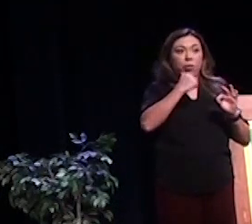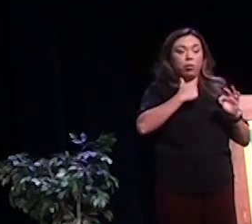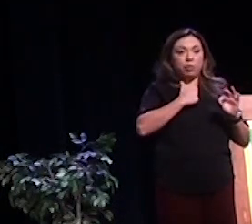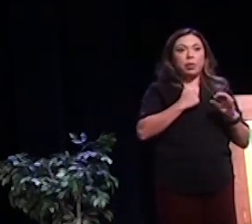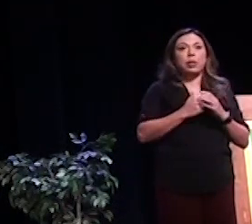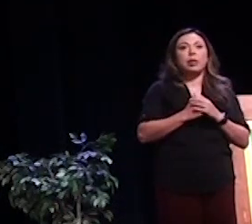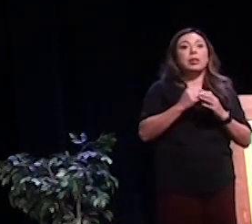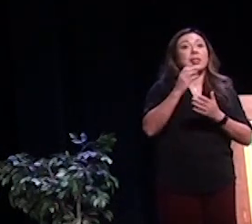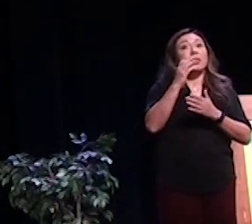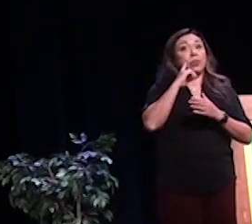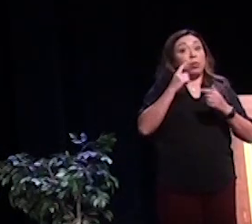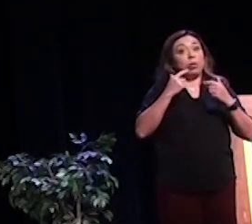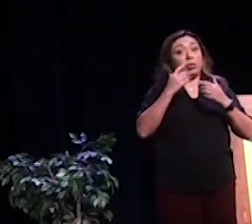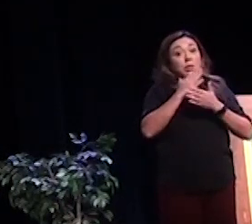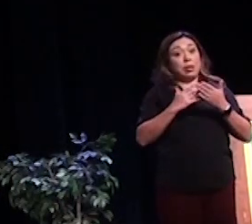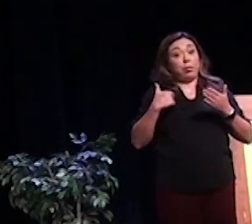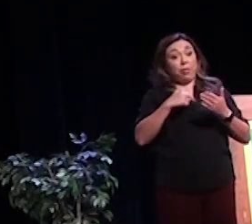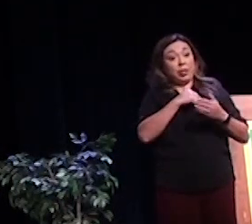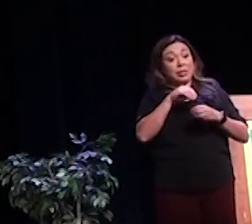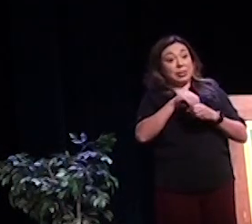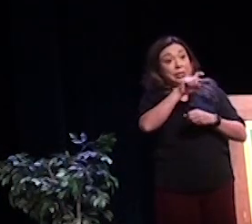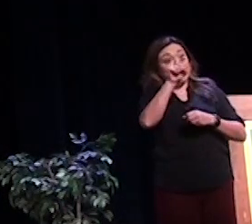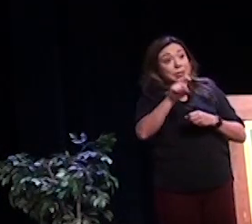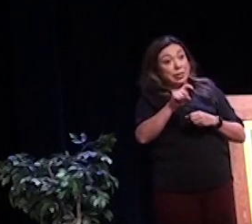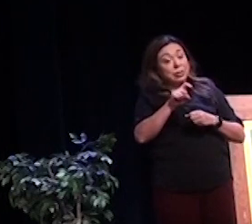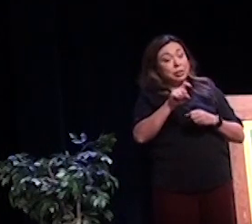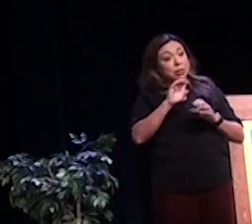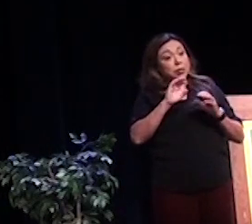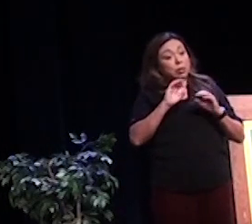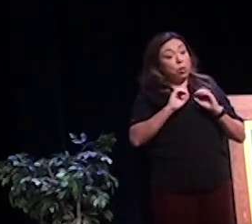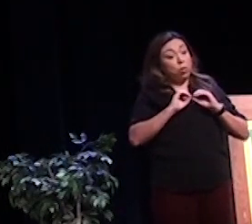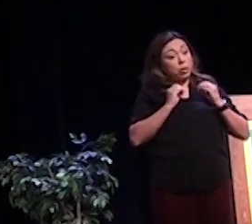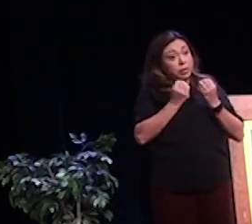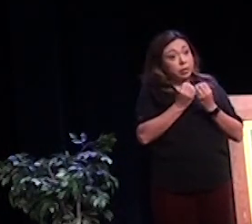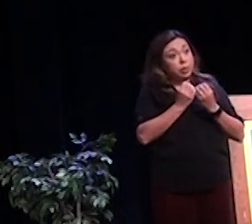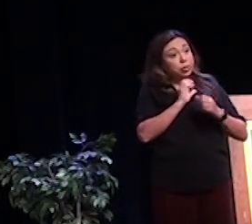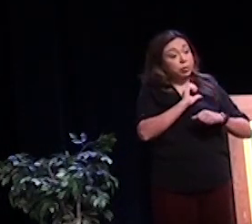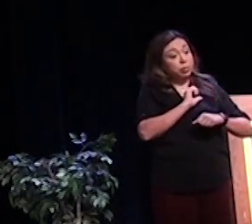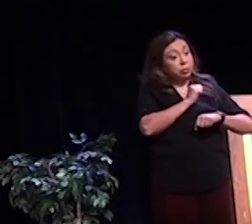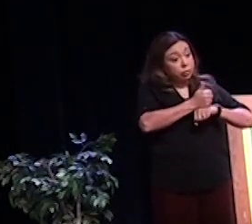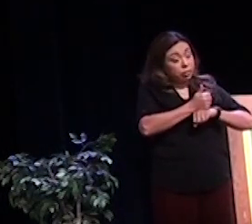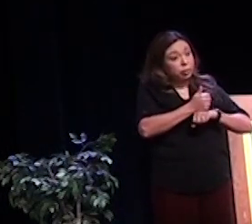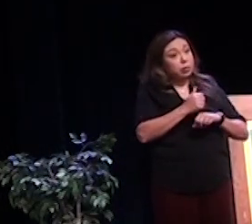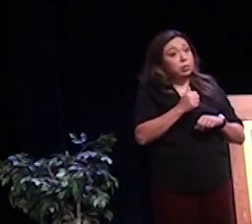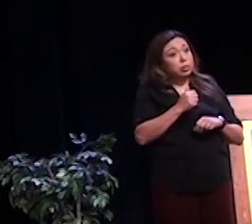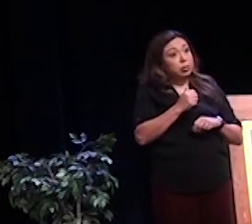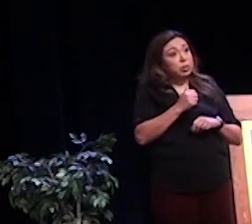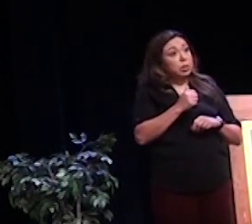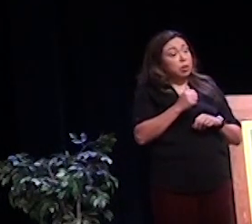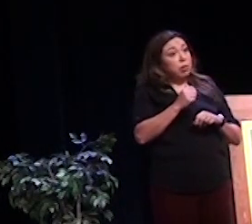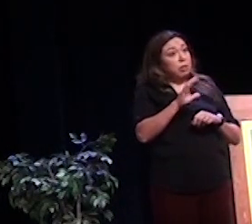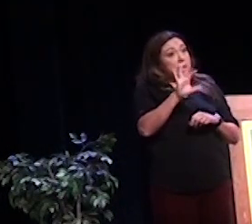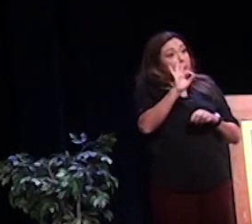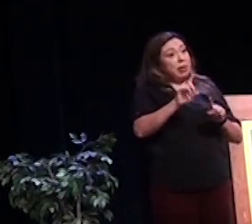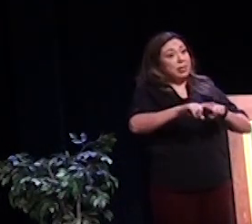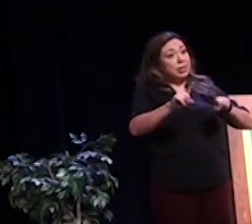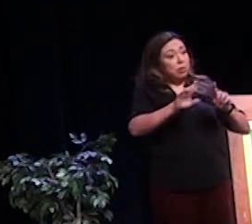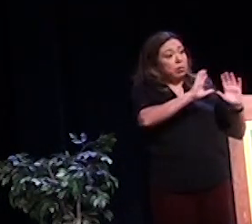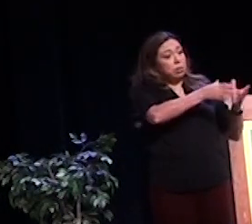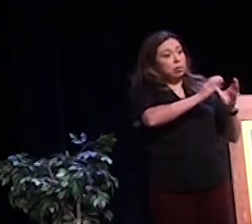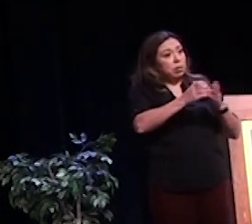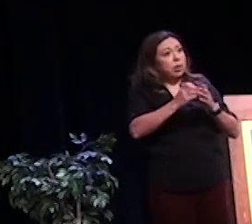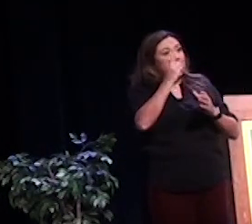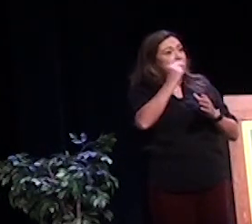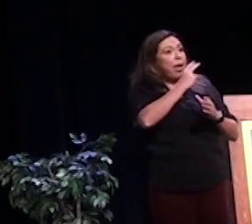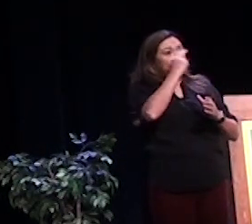the organization that I run, was founded by 9 different congregations of Catholic sisters. And they came